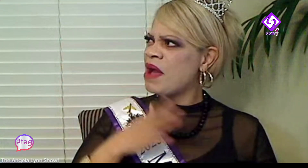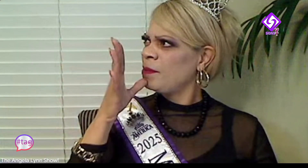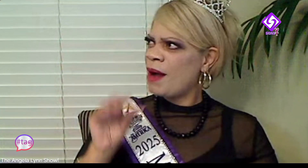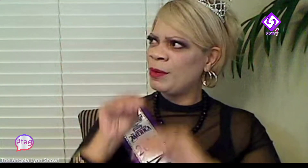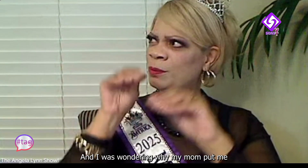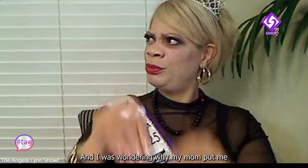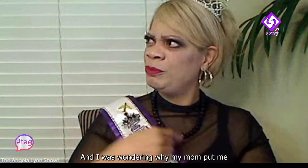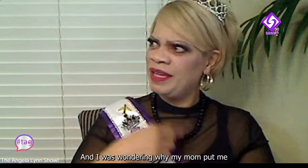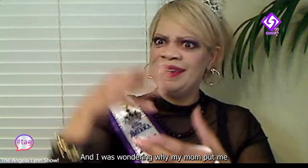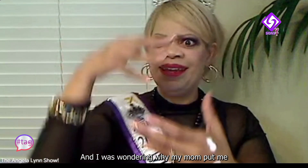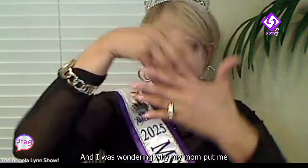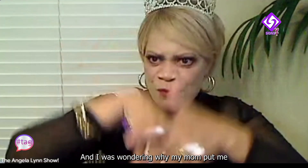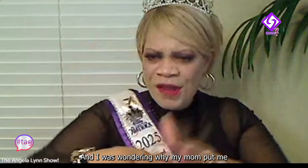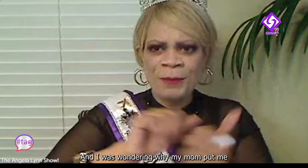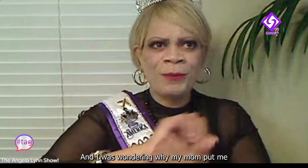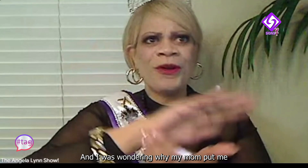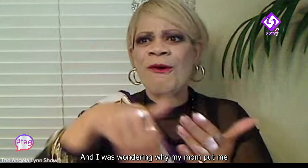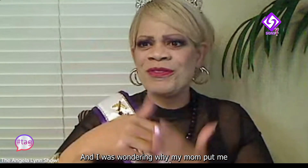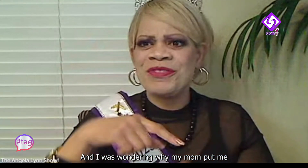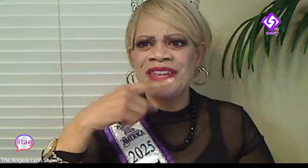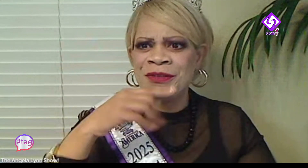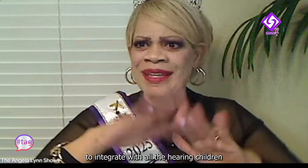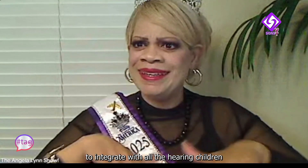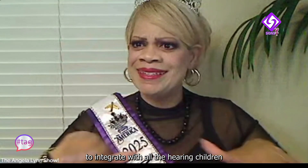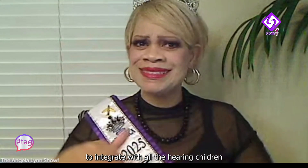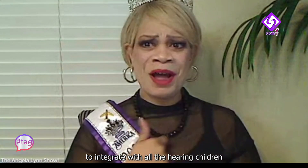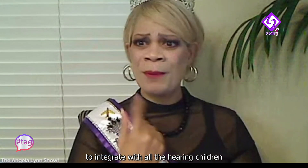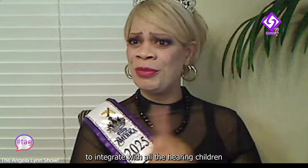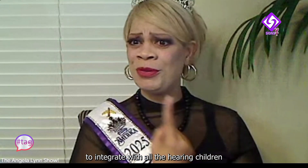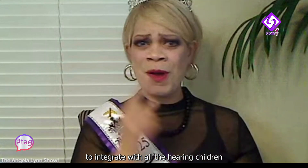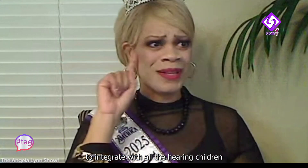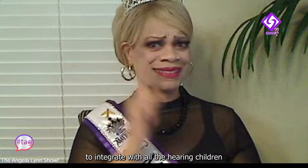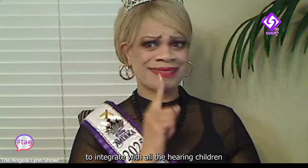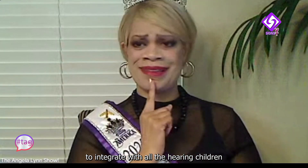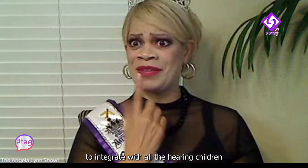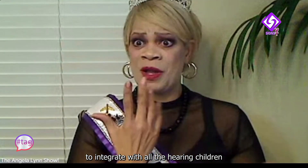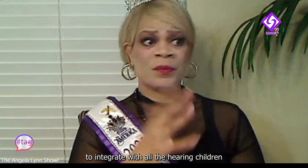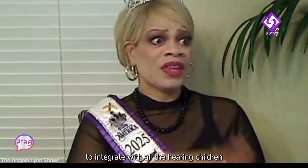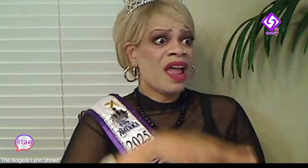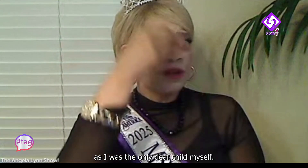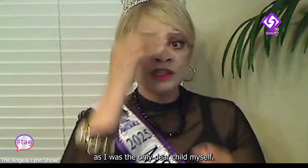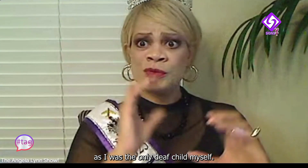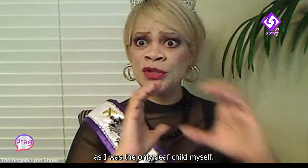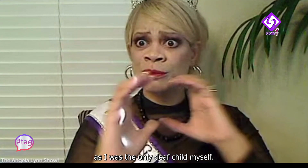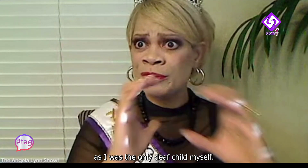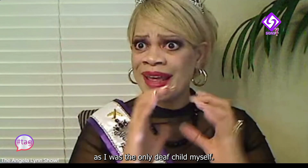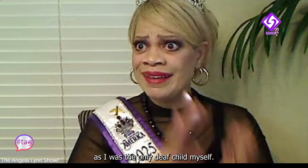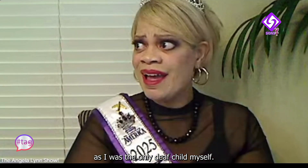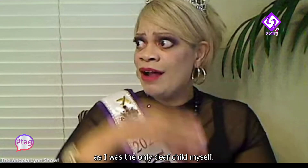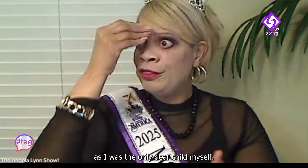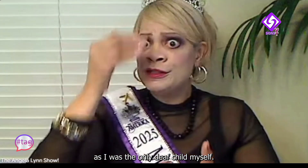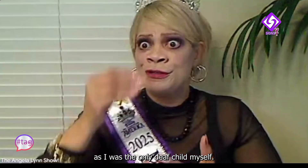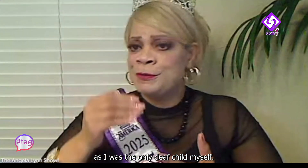programs. And I was wondering why my mom put me to integrate with all the hearing children as I was the